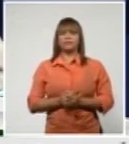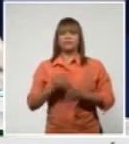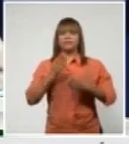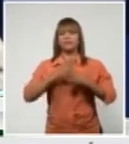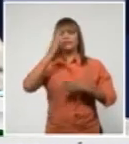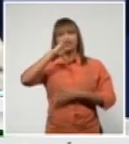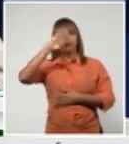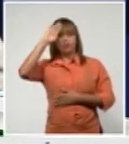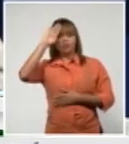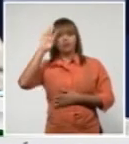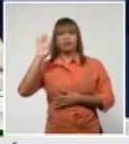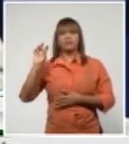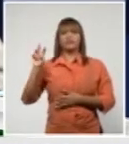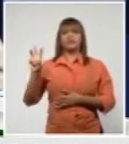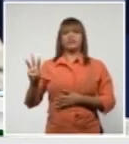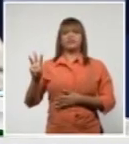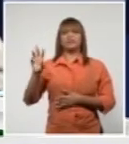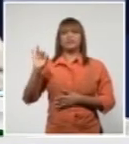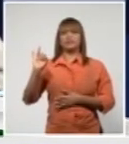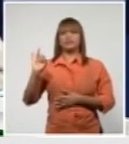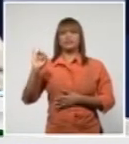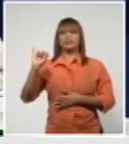945 in Villa Claras,